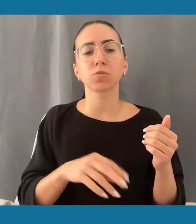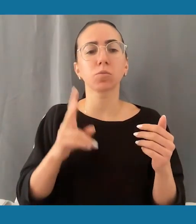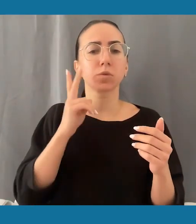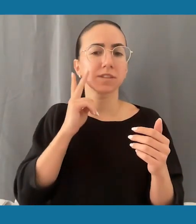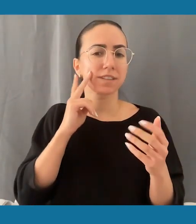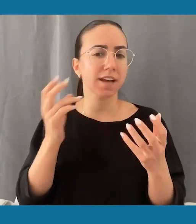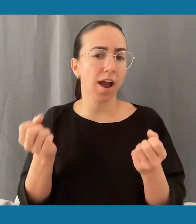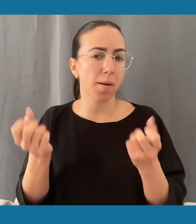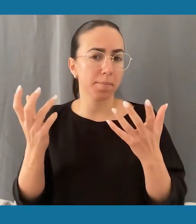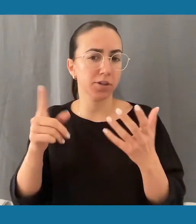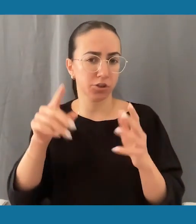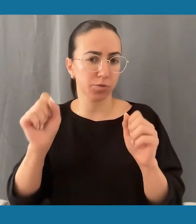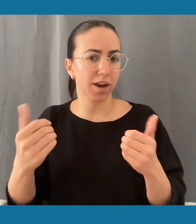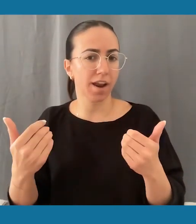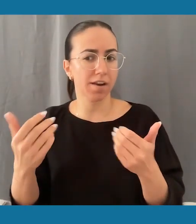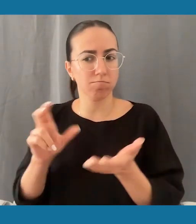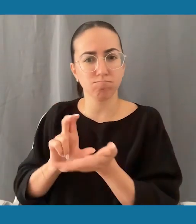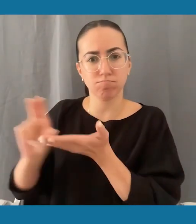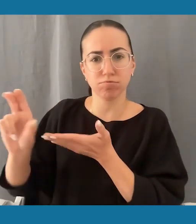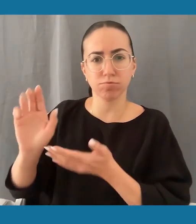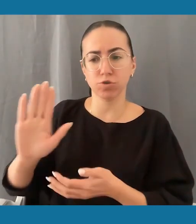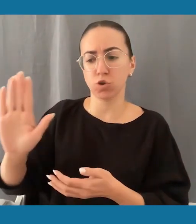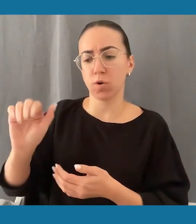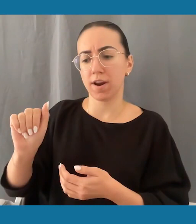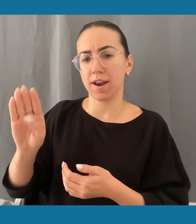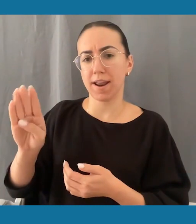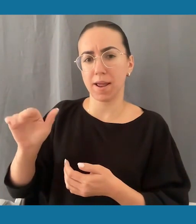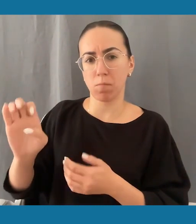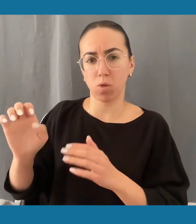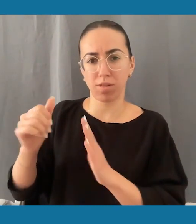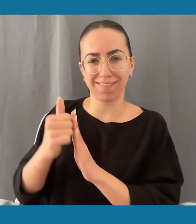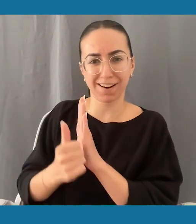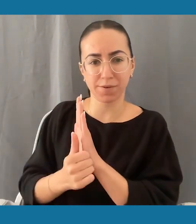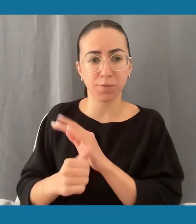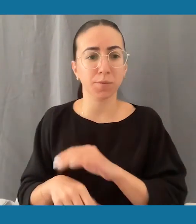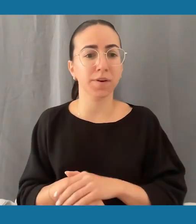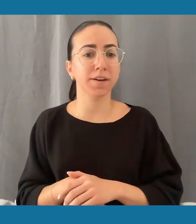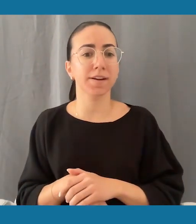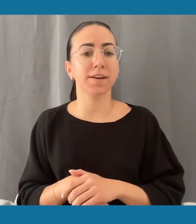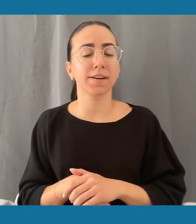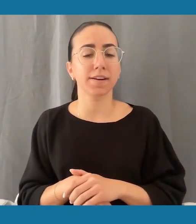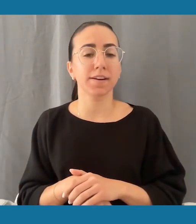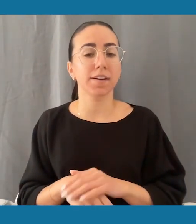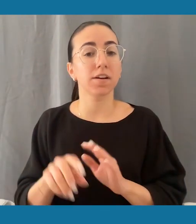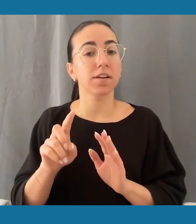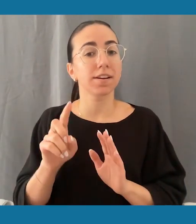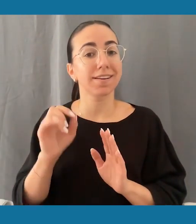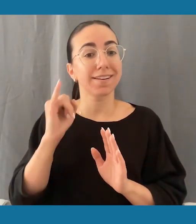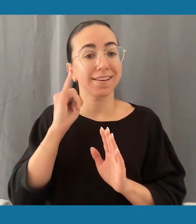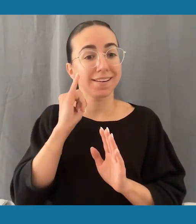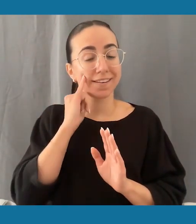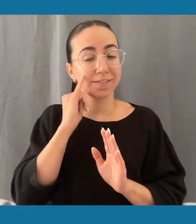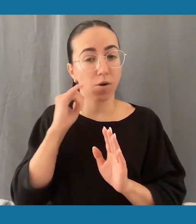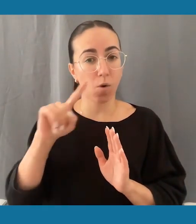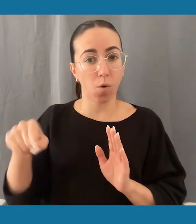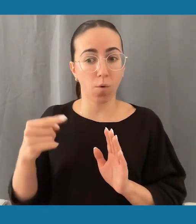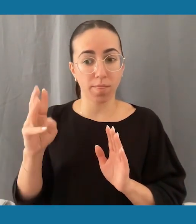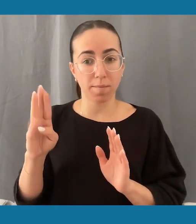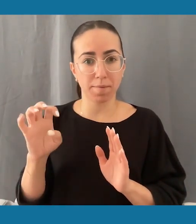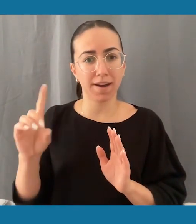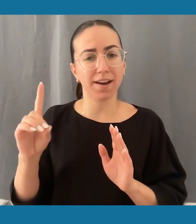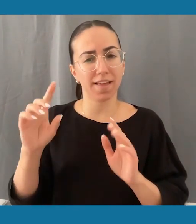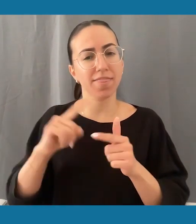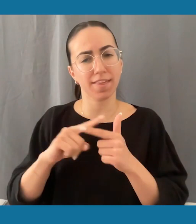ABLE account. The bottom line is only if you're on only Medicaid will you be able to go beyond the